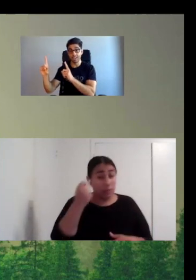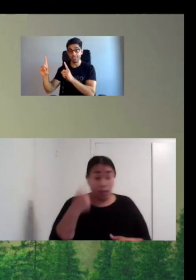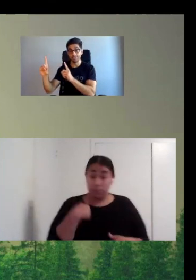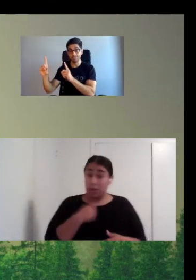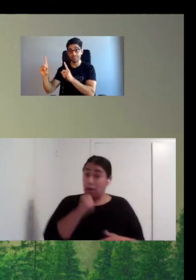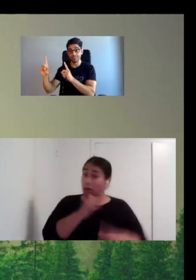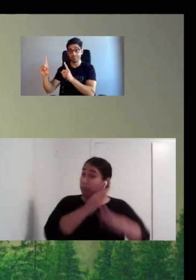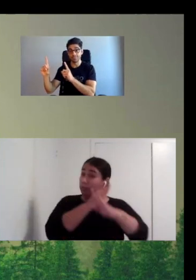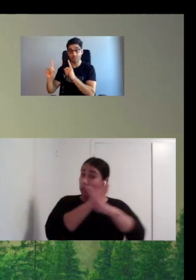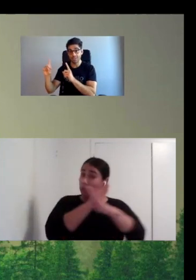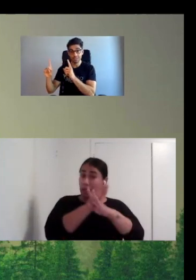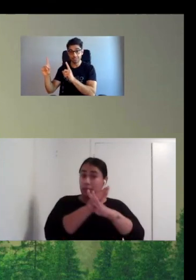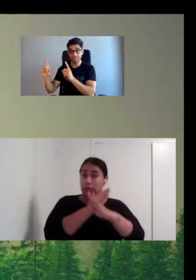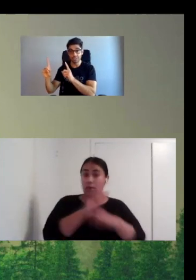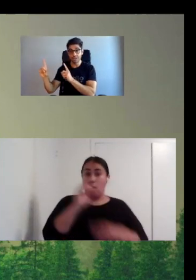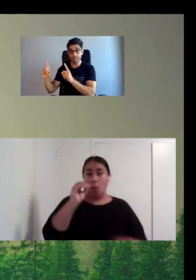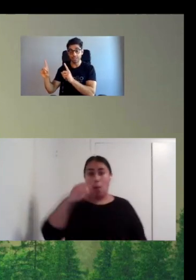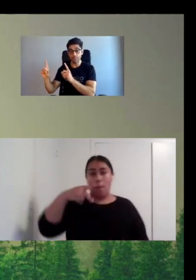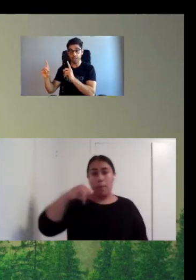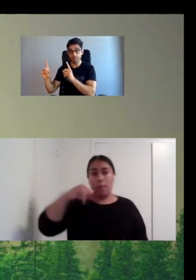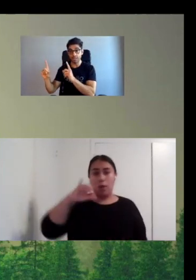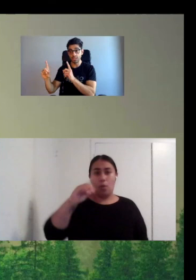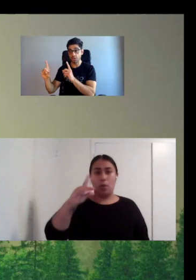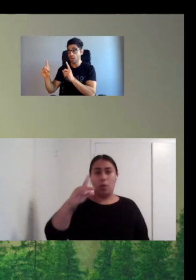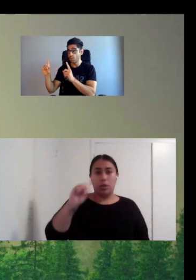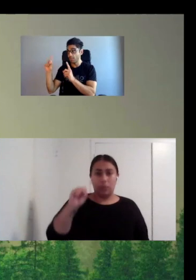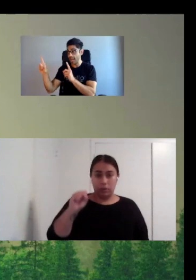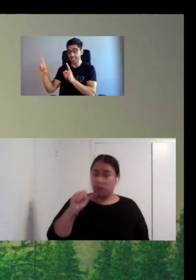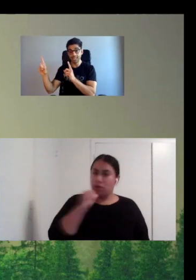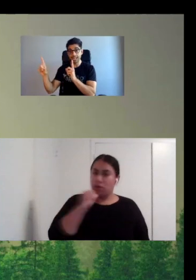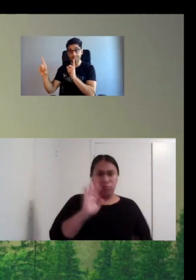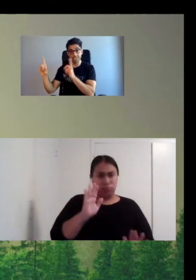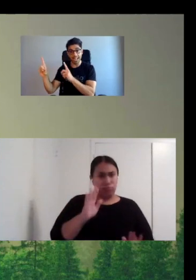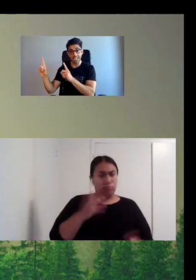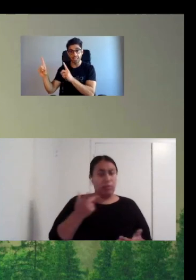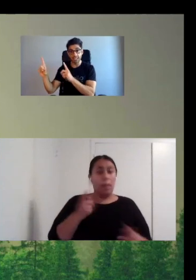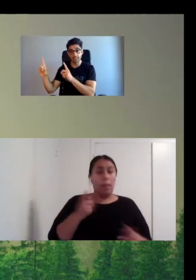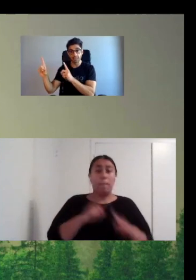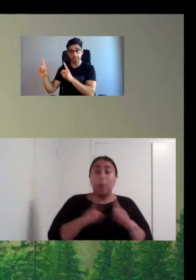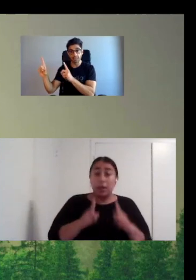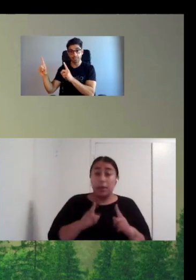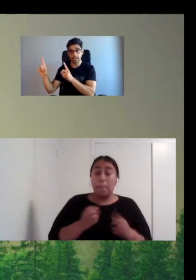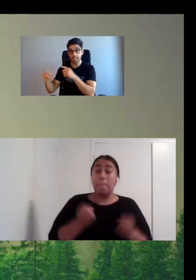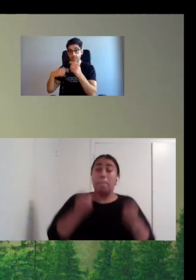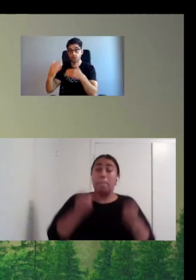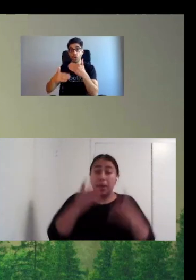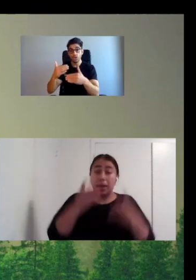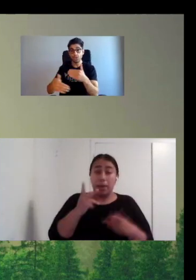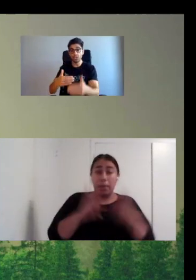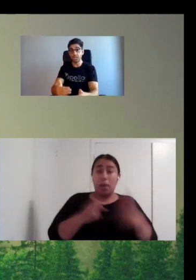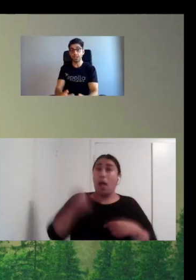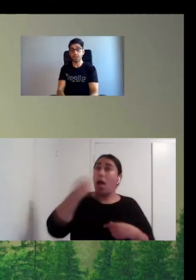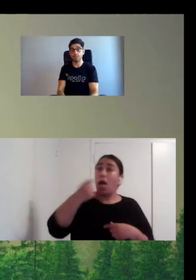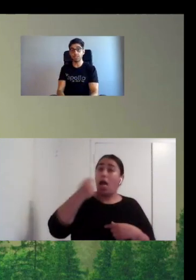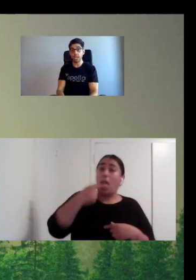is creating, okay? I know it's complex, but we have to pay attention. We're attacking the guys that are attacking us. And again, these are